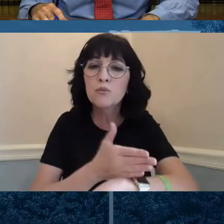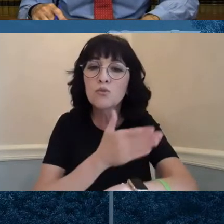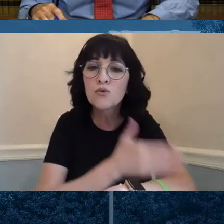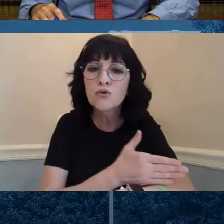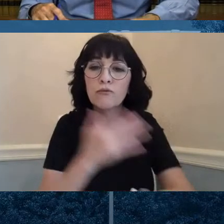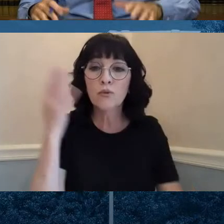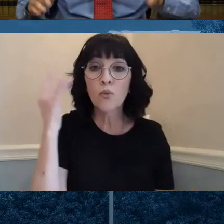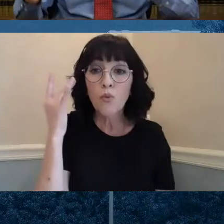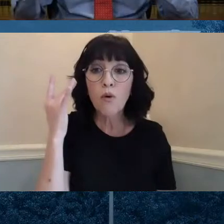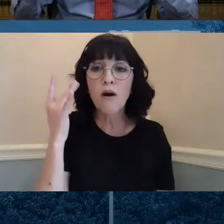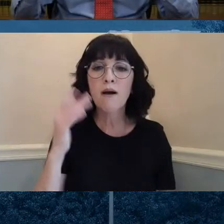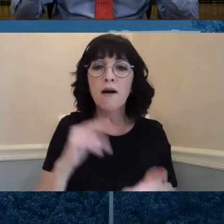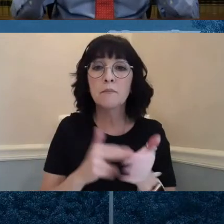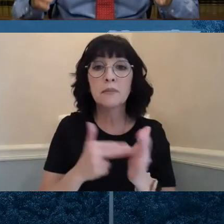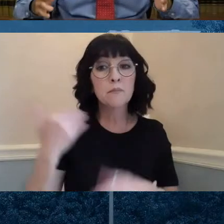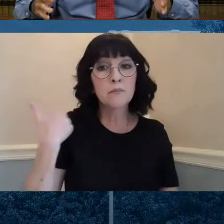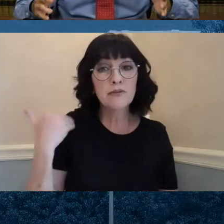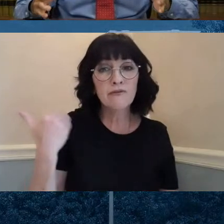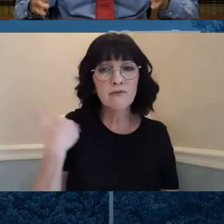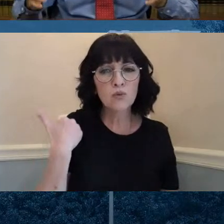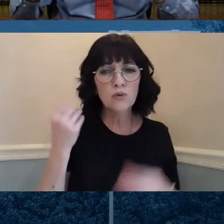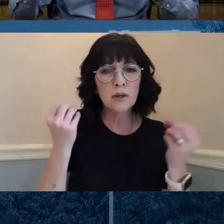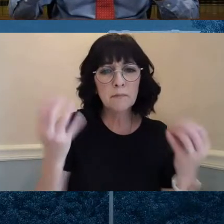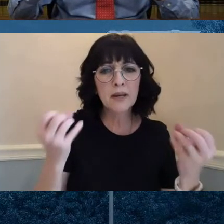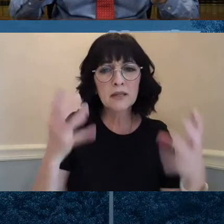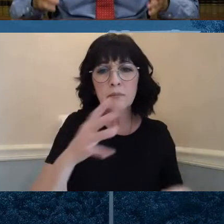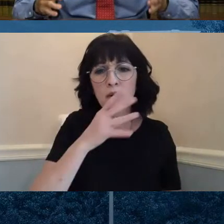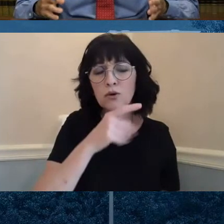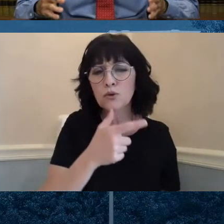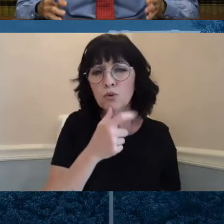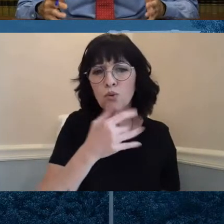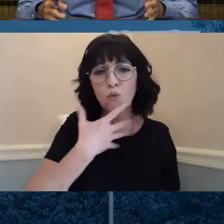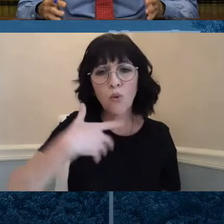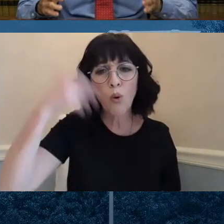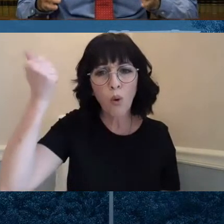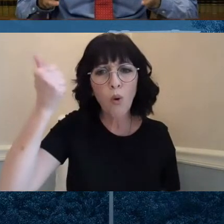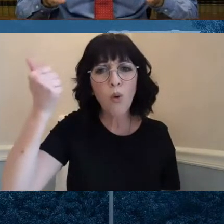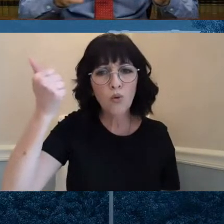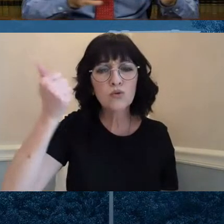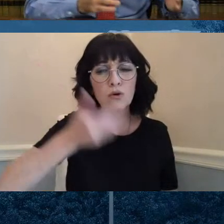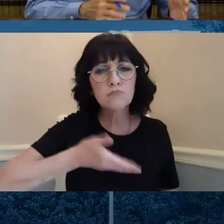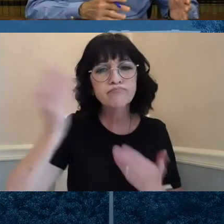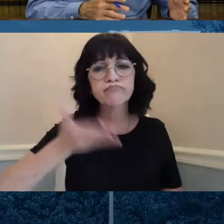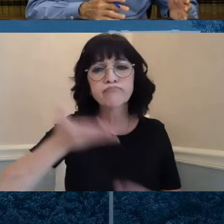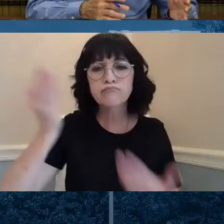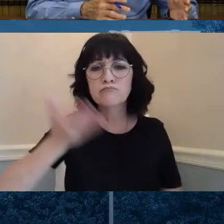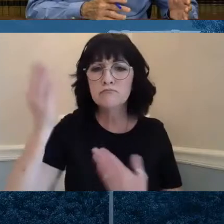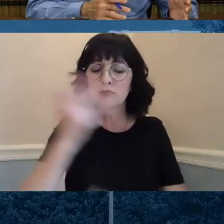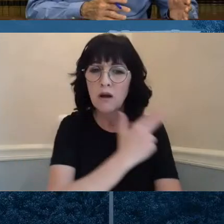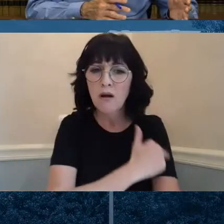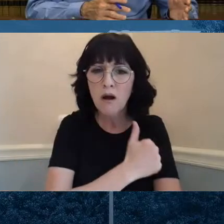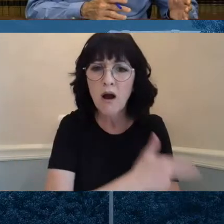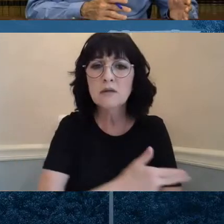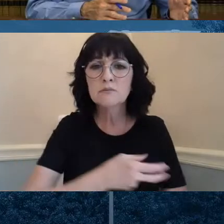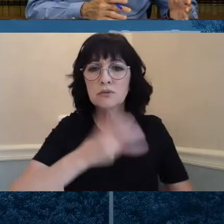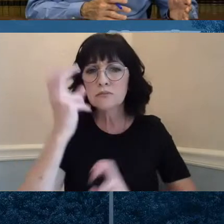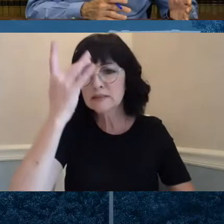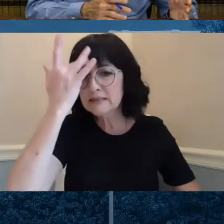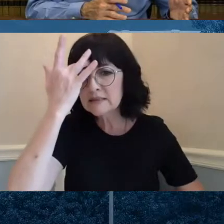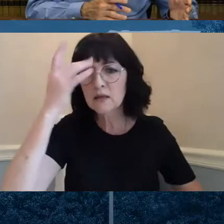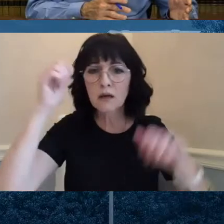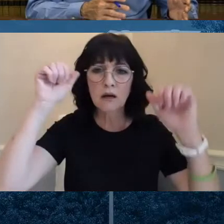good news. And it says to all of us that we really got to lean into making sure that the rest of Delawareans